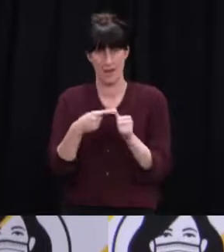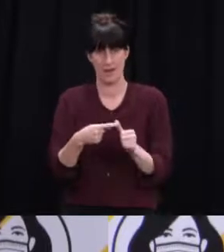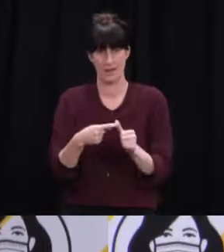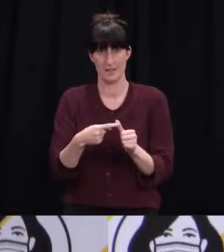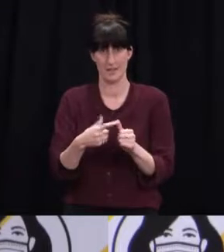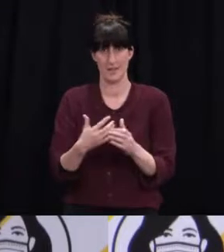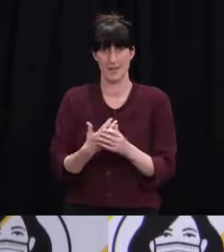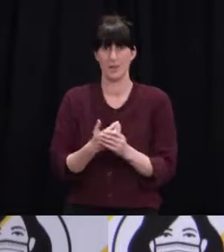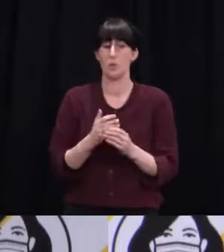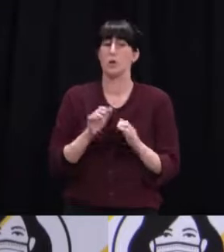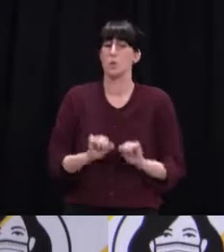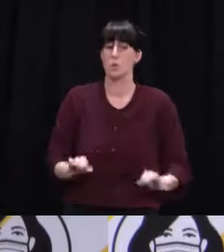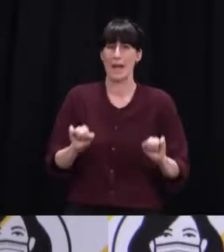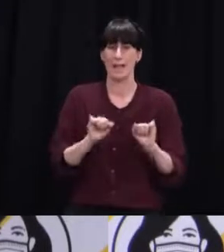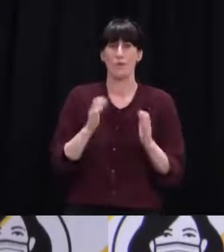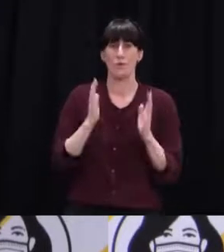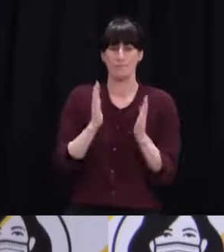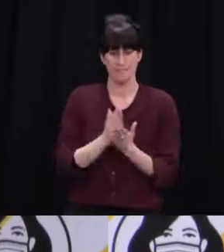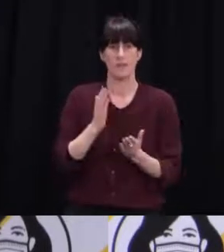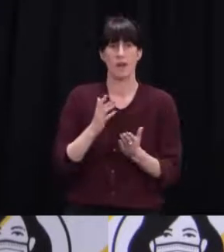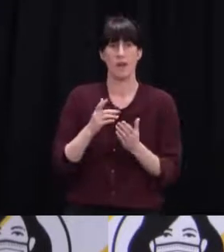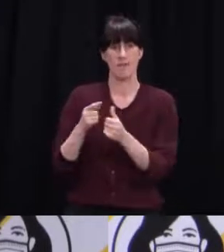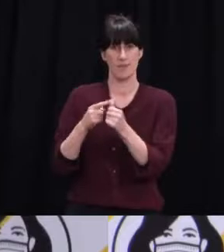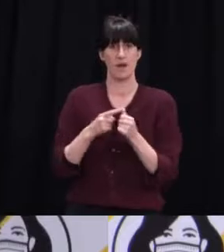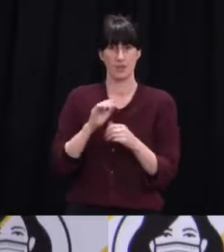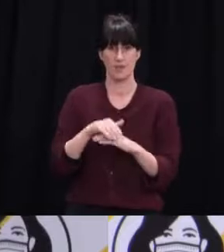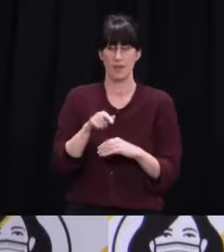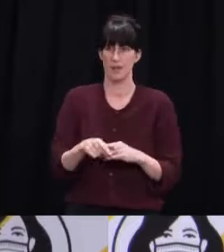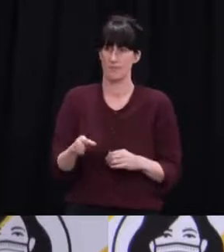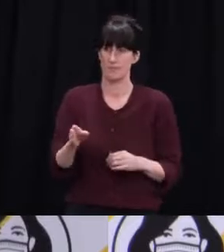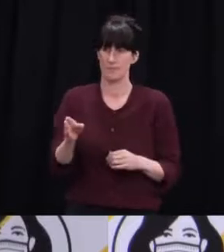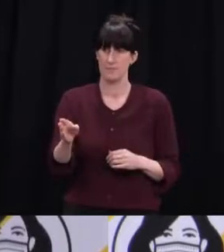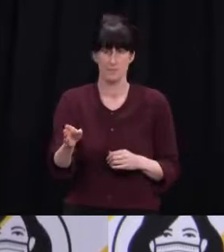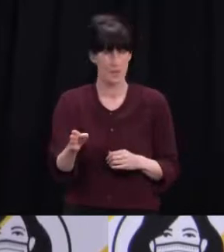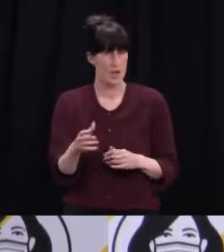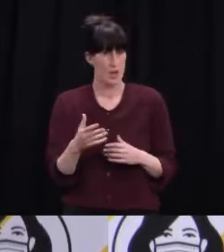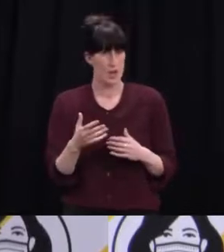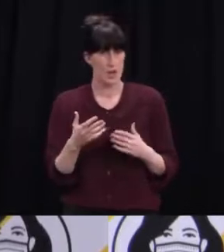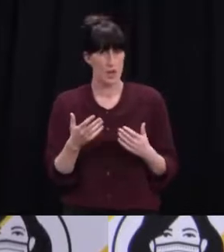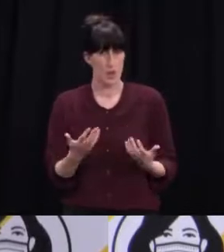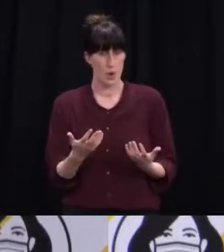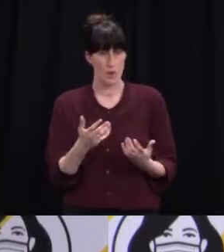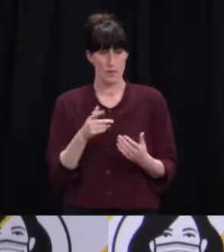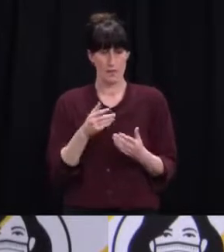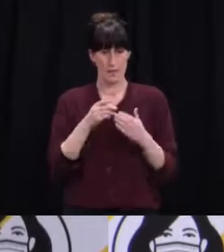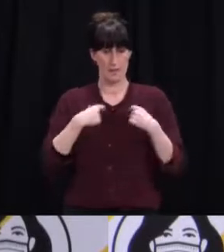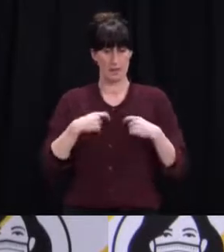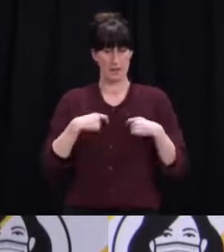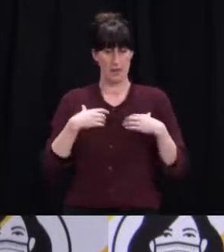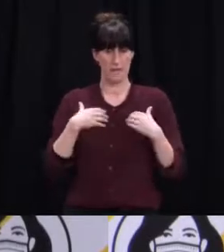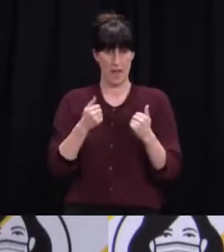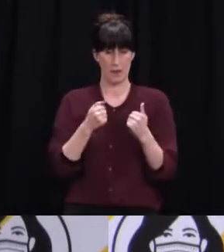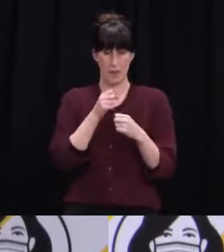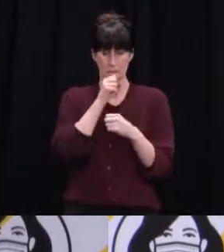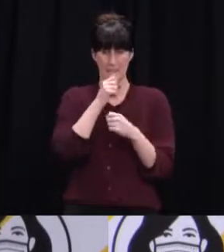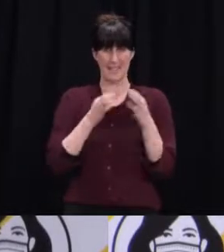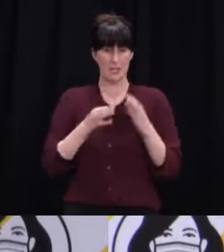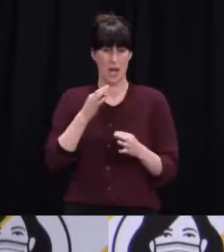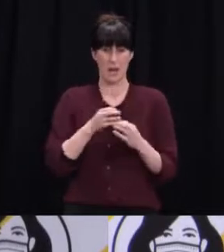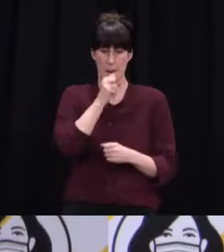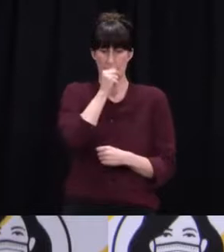quite a lot of uncertainty, there was no need necessarily to do anything. So we were waiting for our firm clinical advice on that. Was there a decision